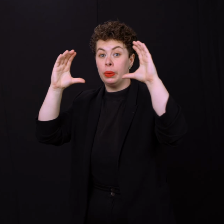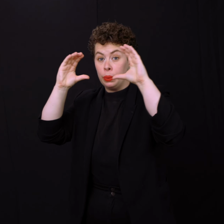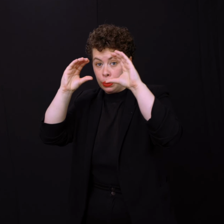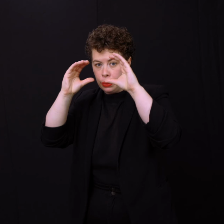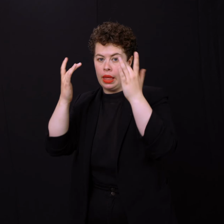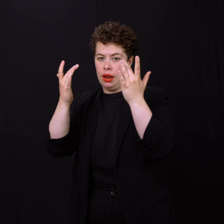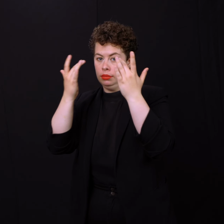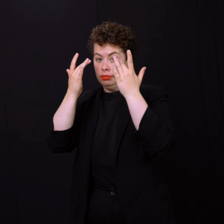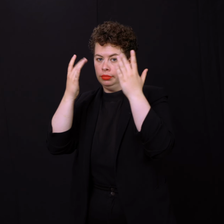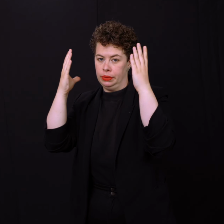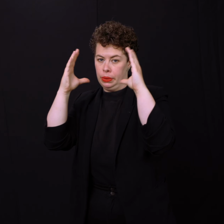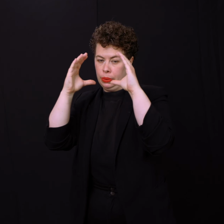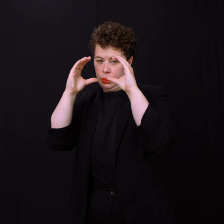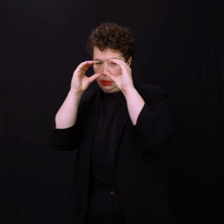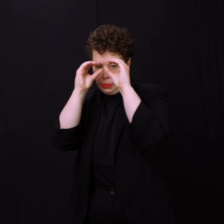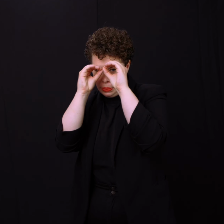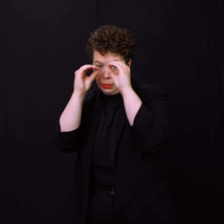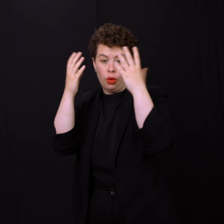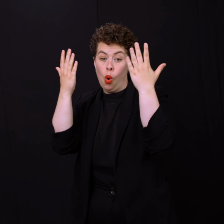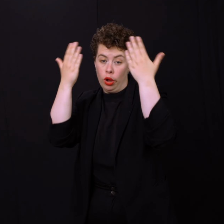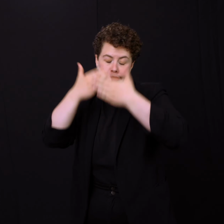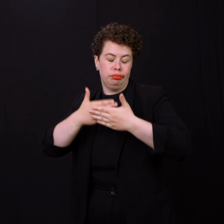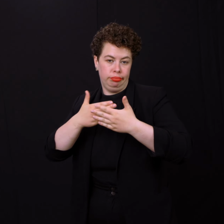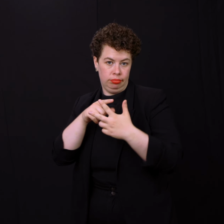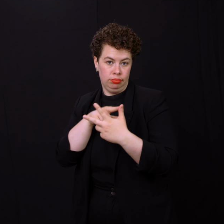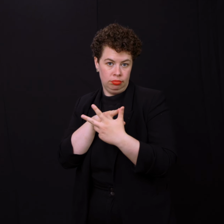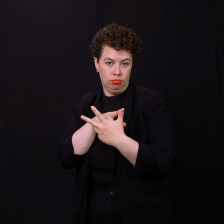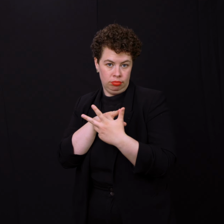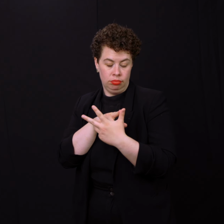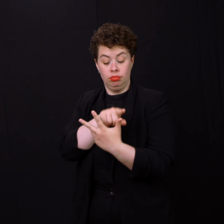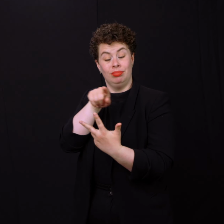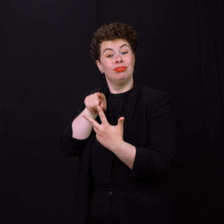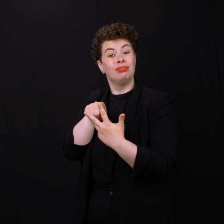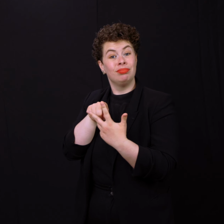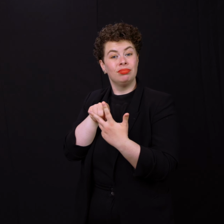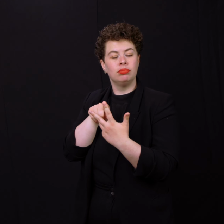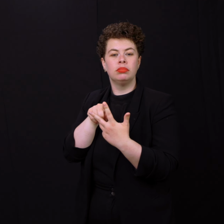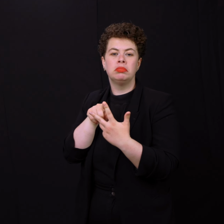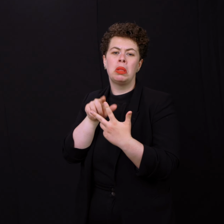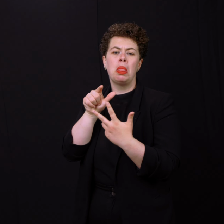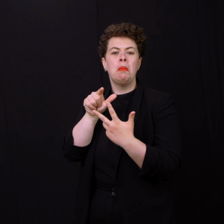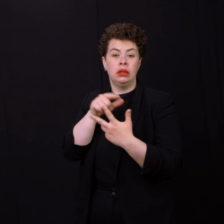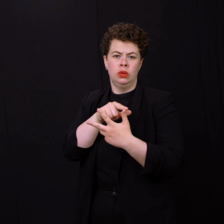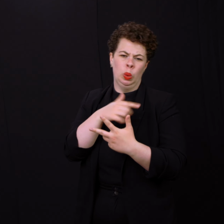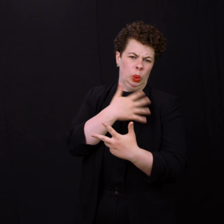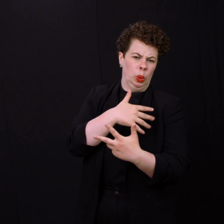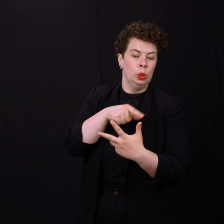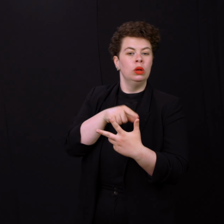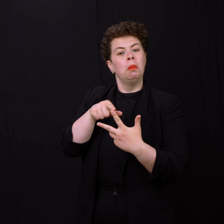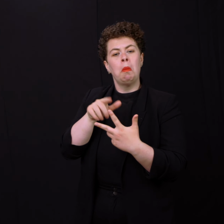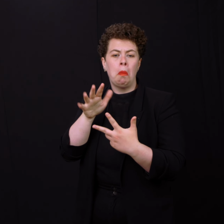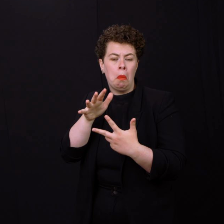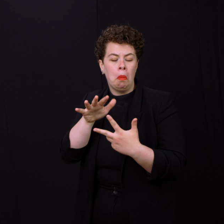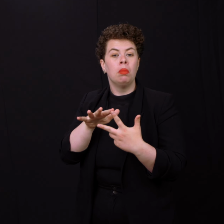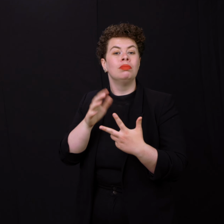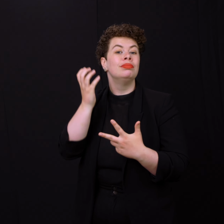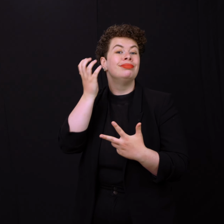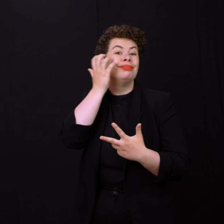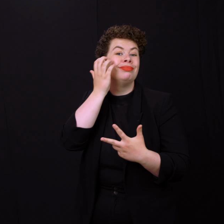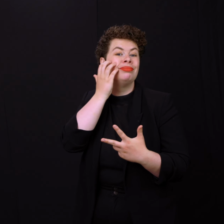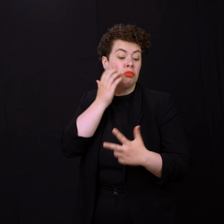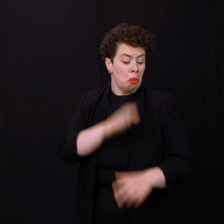affected also, leading to sight loss. With type 2, it's slightly milder. So adolescents